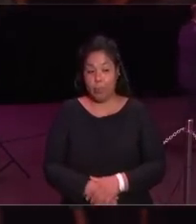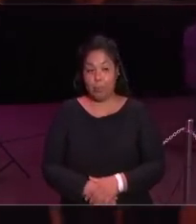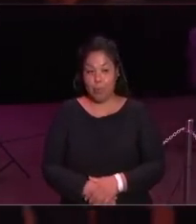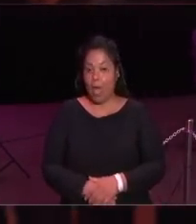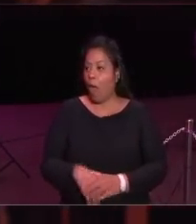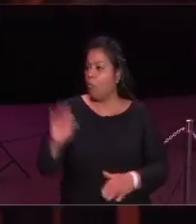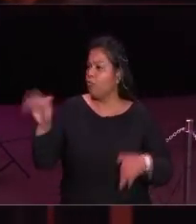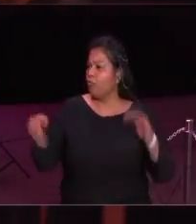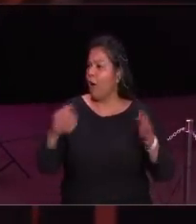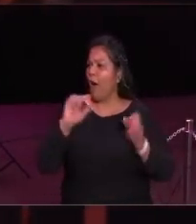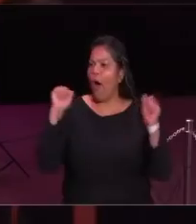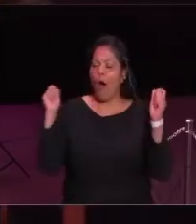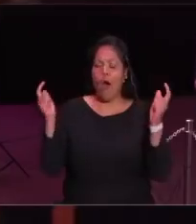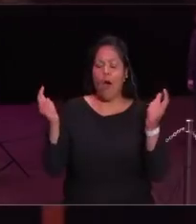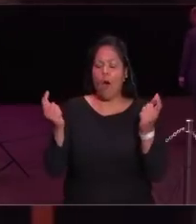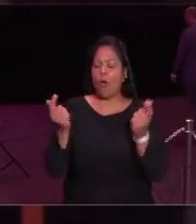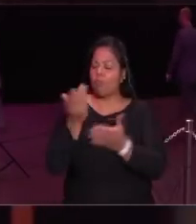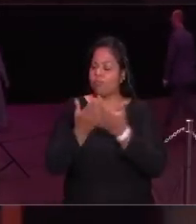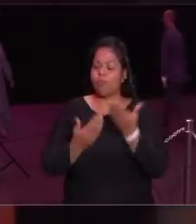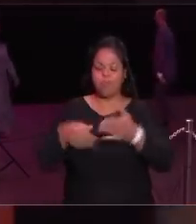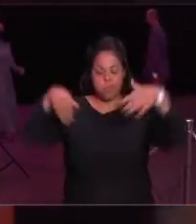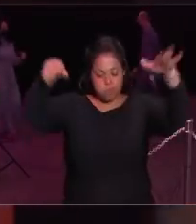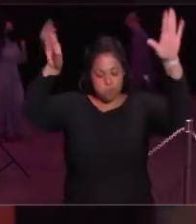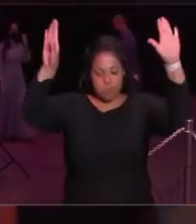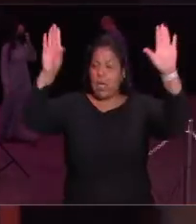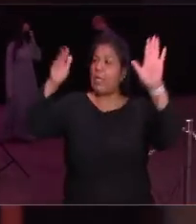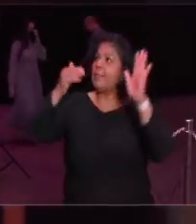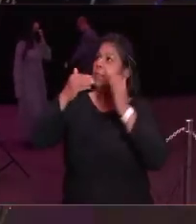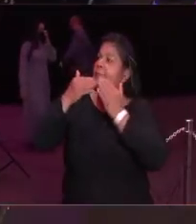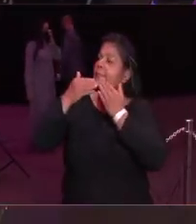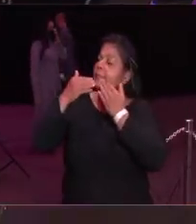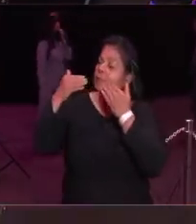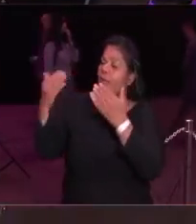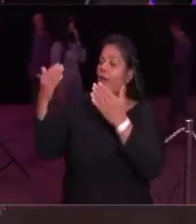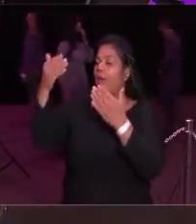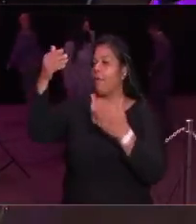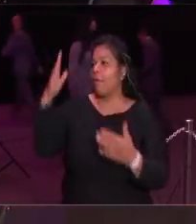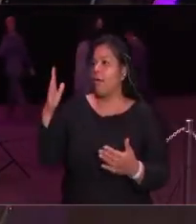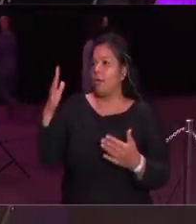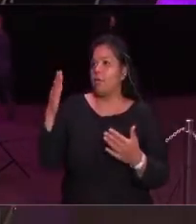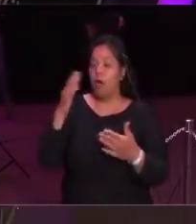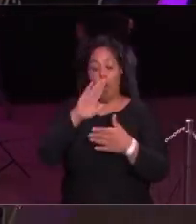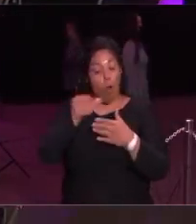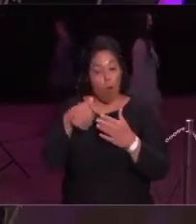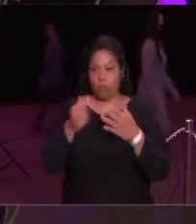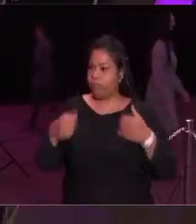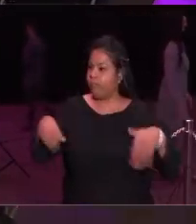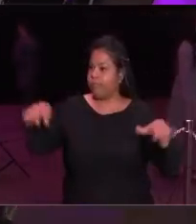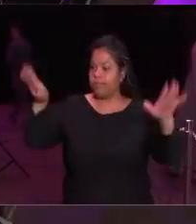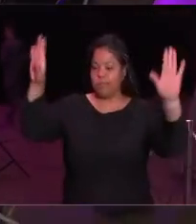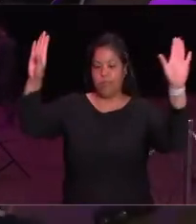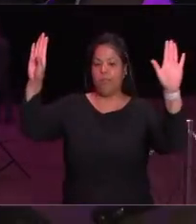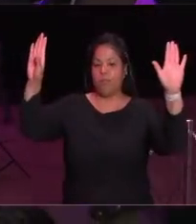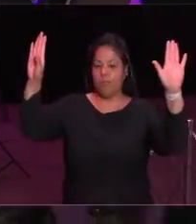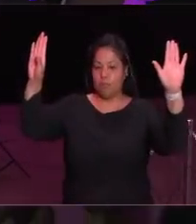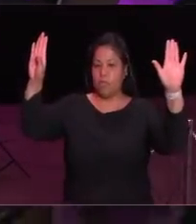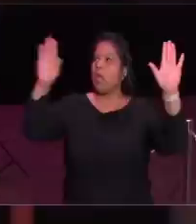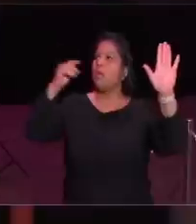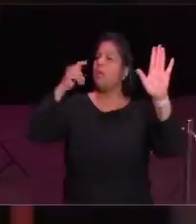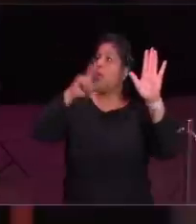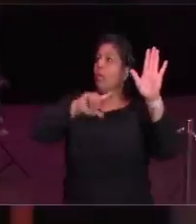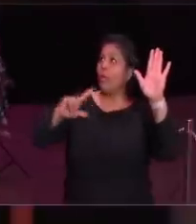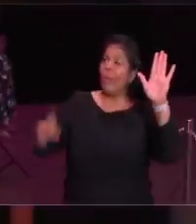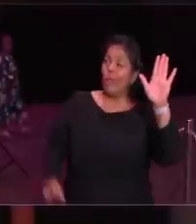Hermanos, voy a invitar a todos que levanten su mano. Vamos a darle gracias a Dios. Everyone lift up your hand. Todos. Señor, te damos